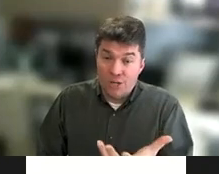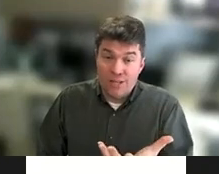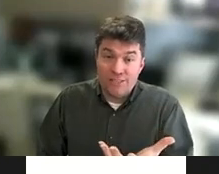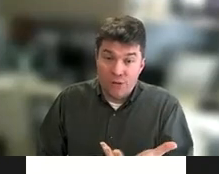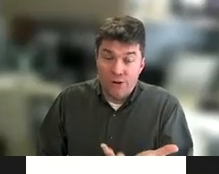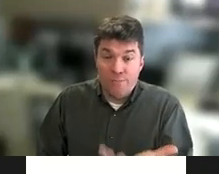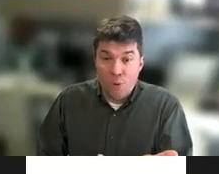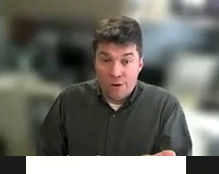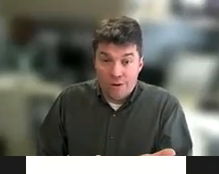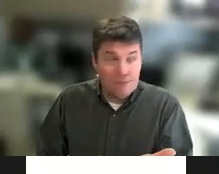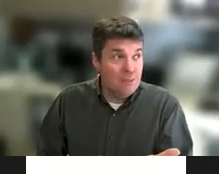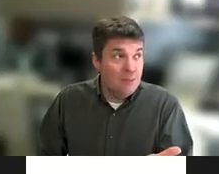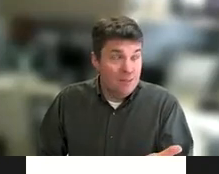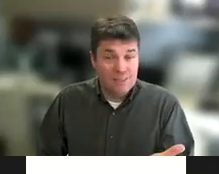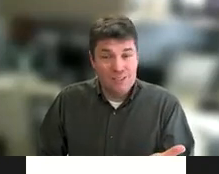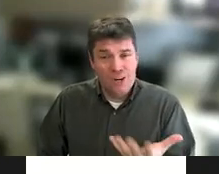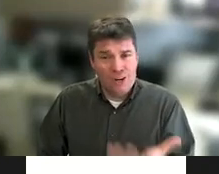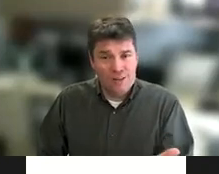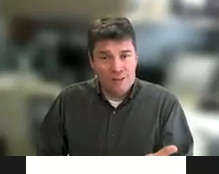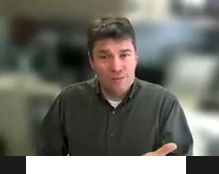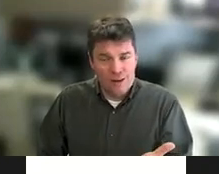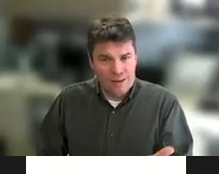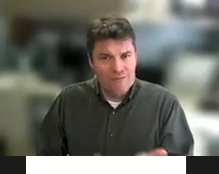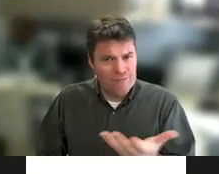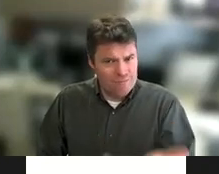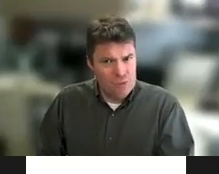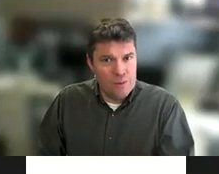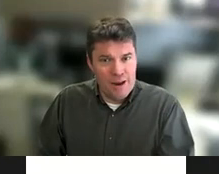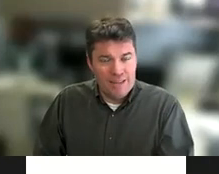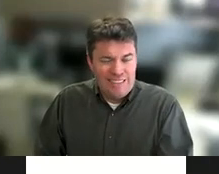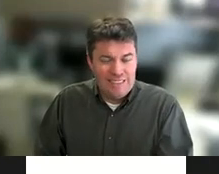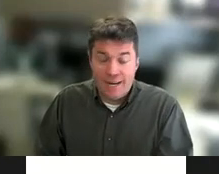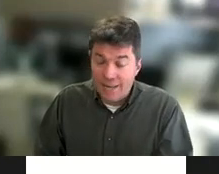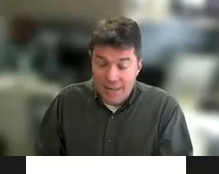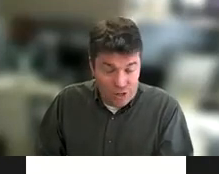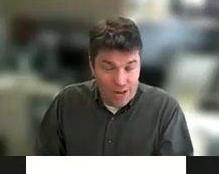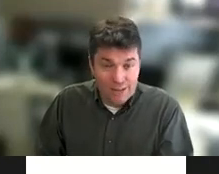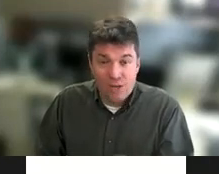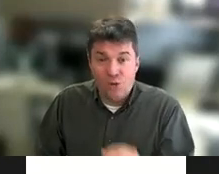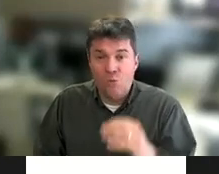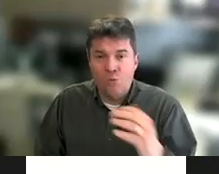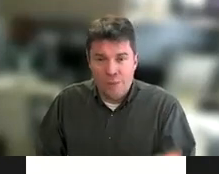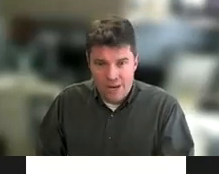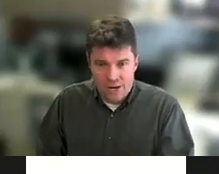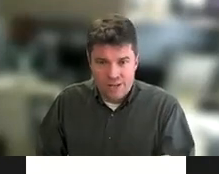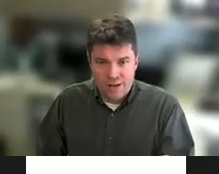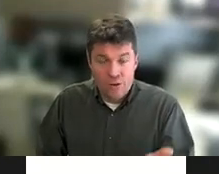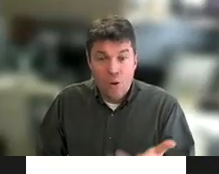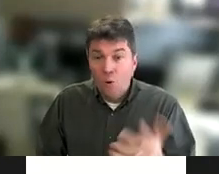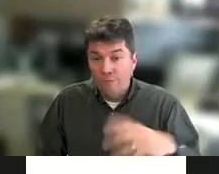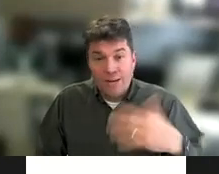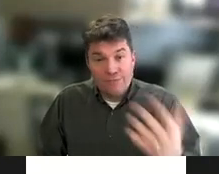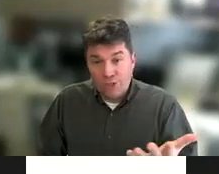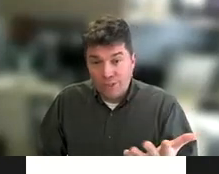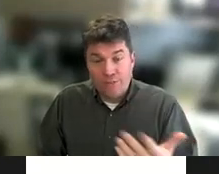there's a conversation that's very important, it's good to admit, I didn't catch that. Can you repeat